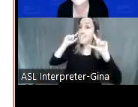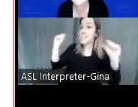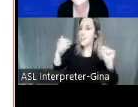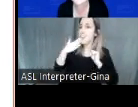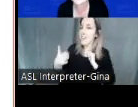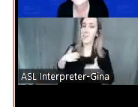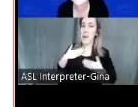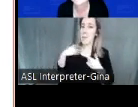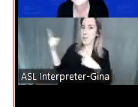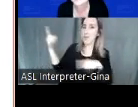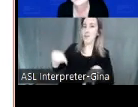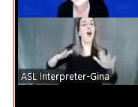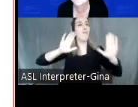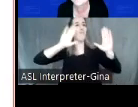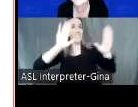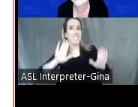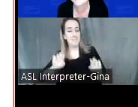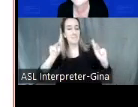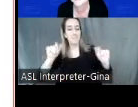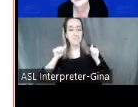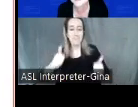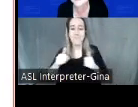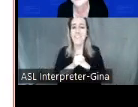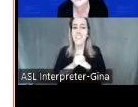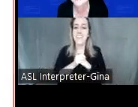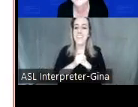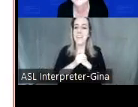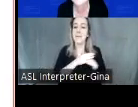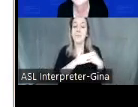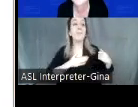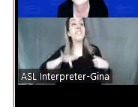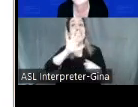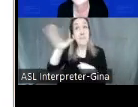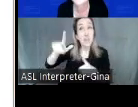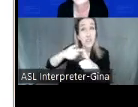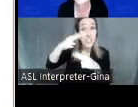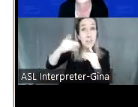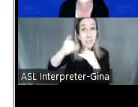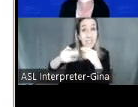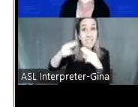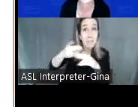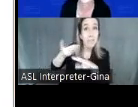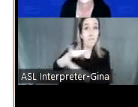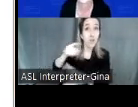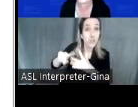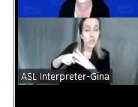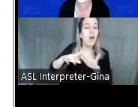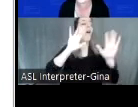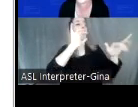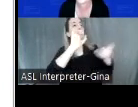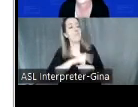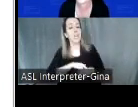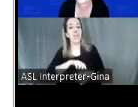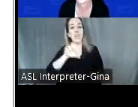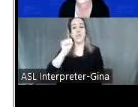right, fantastic. So, yes, so spell I your have, first and last name, please, for me before you begin, and then I'll start your time. right.